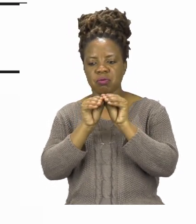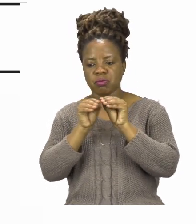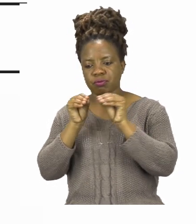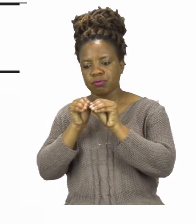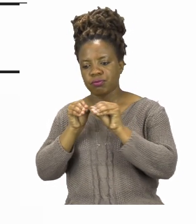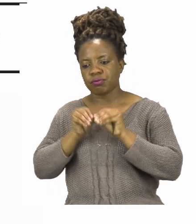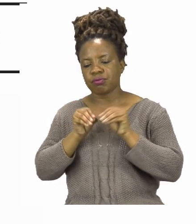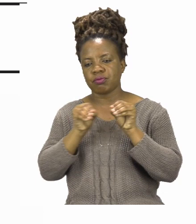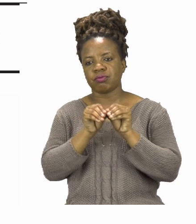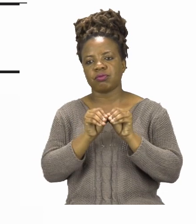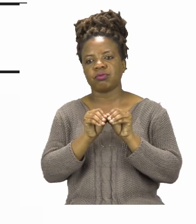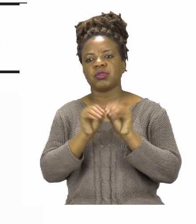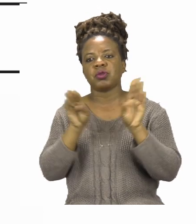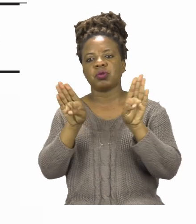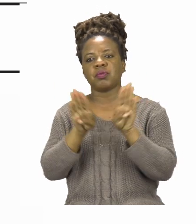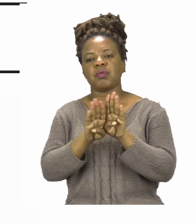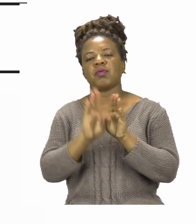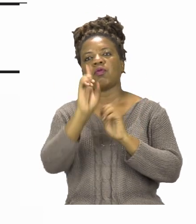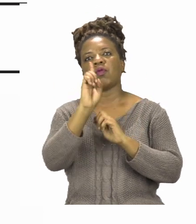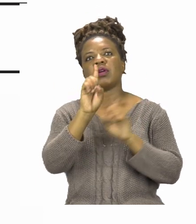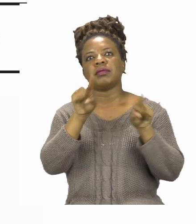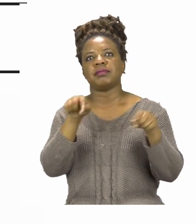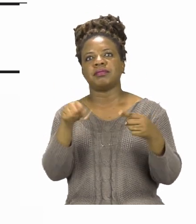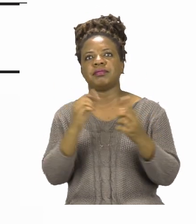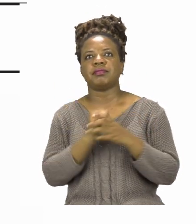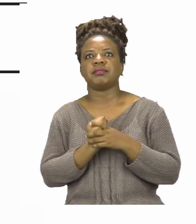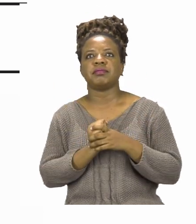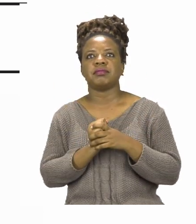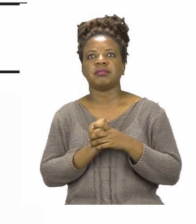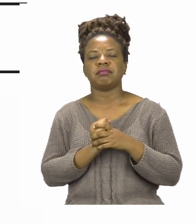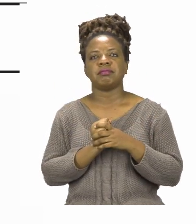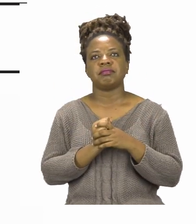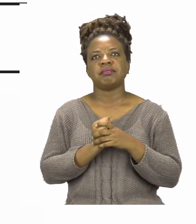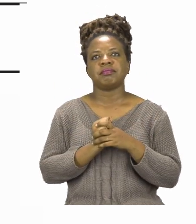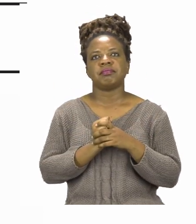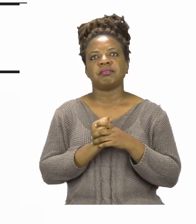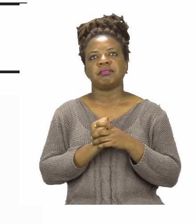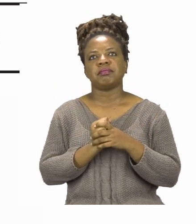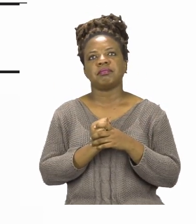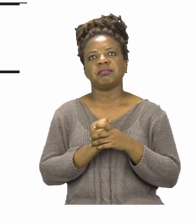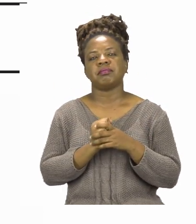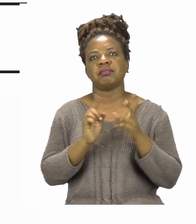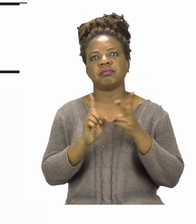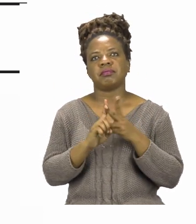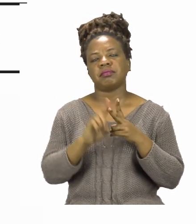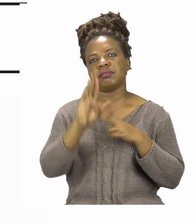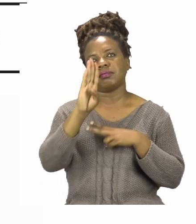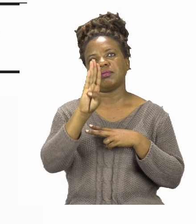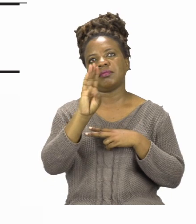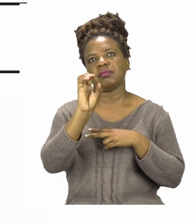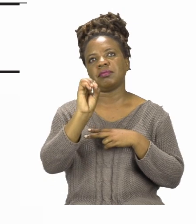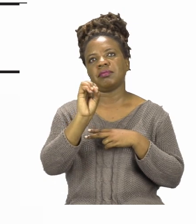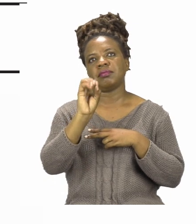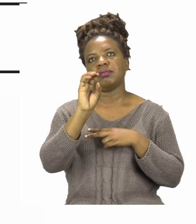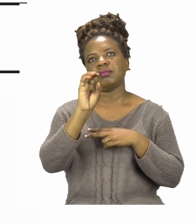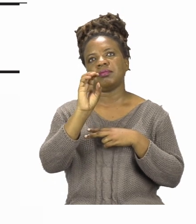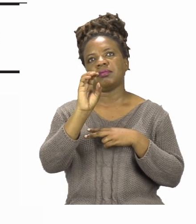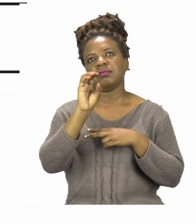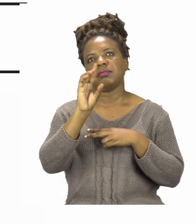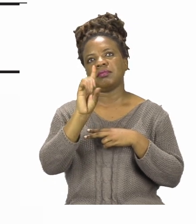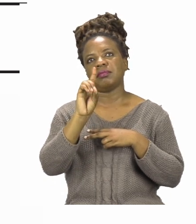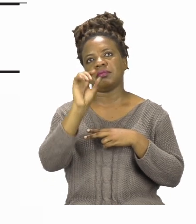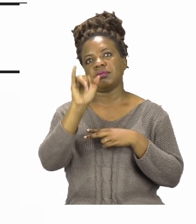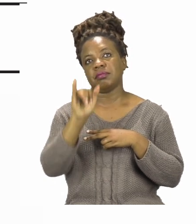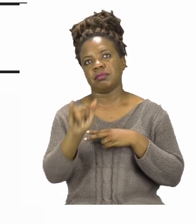parts shows that there are many different elements that have been put together. The word body means one